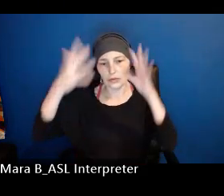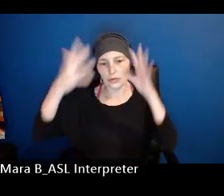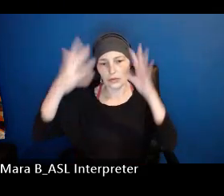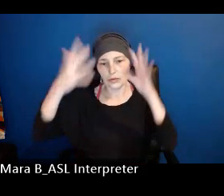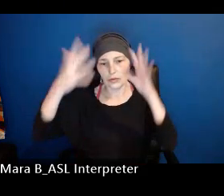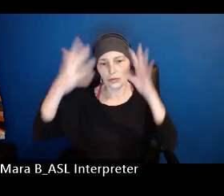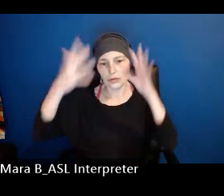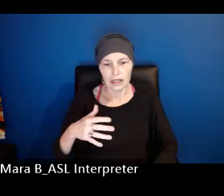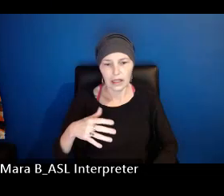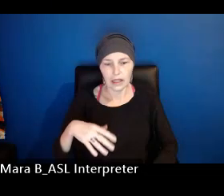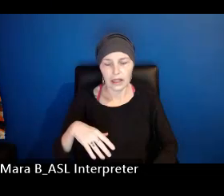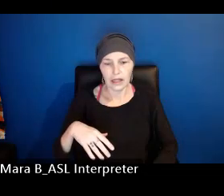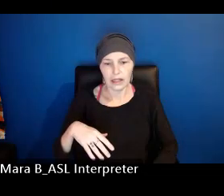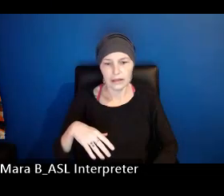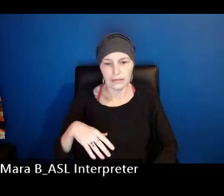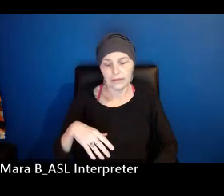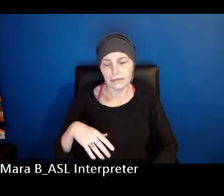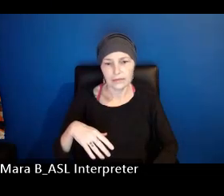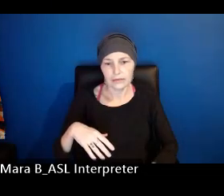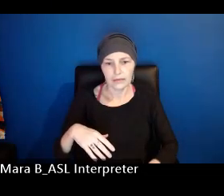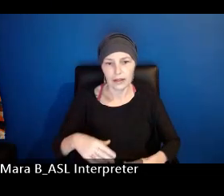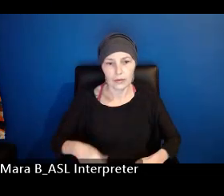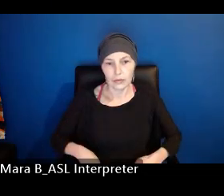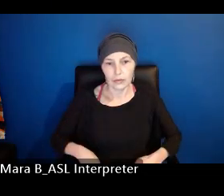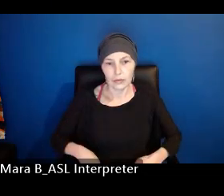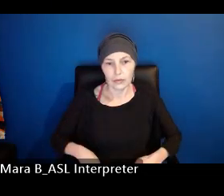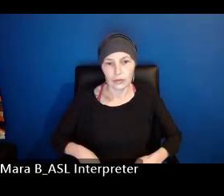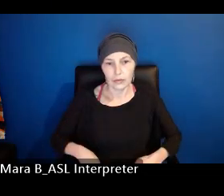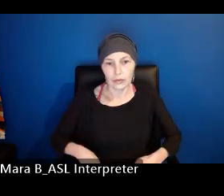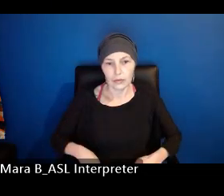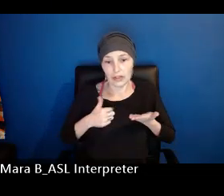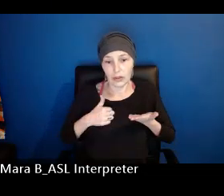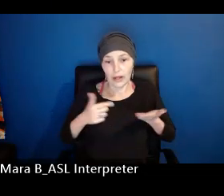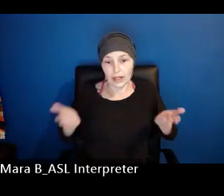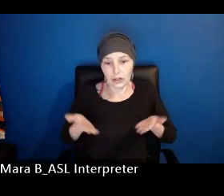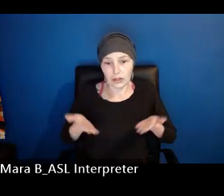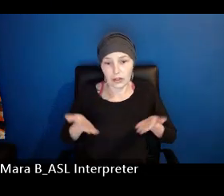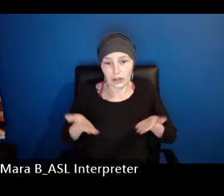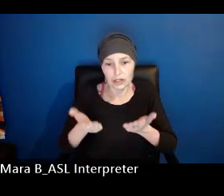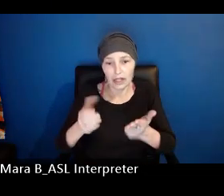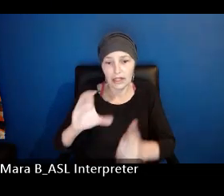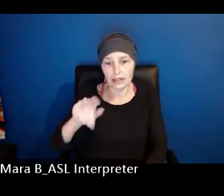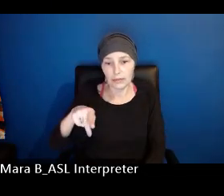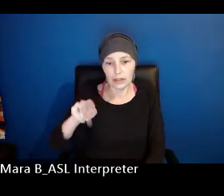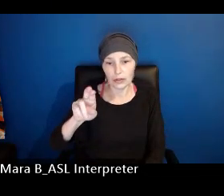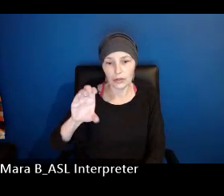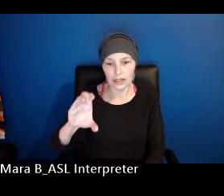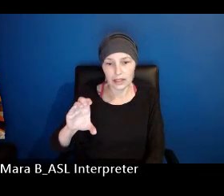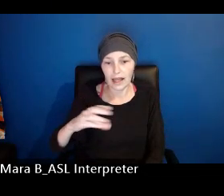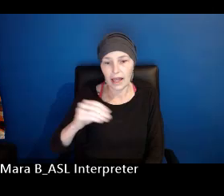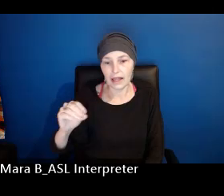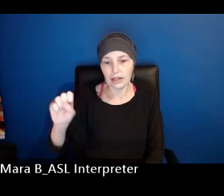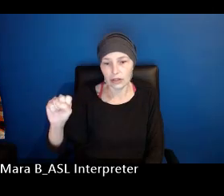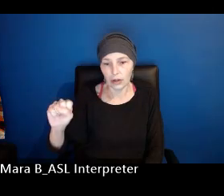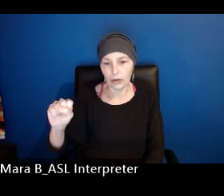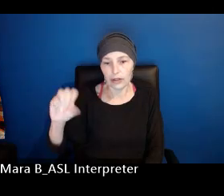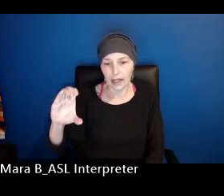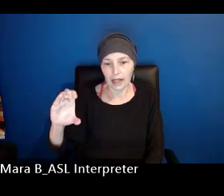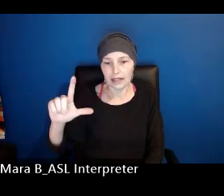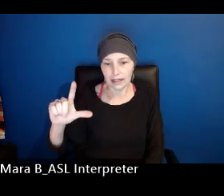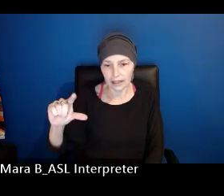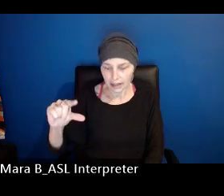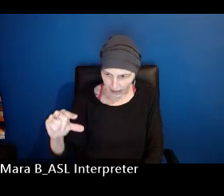Um, so I would like, if possible, to encourage the CPUC and SoCalGas to take a look at our